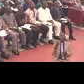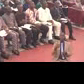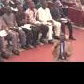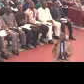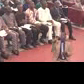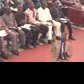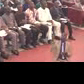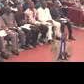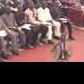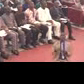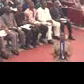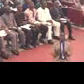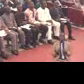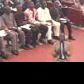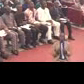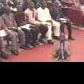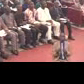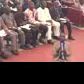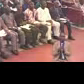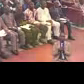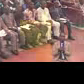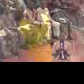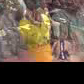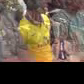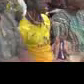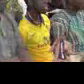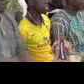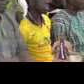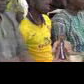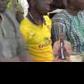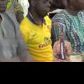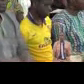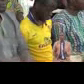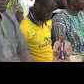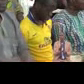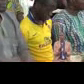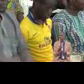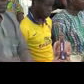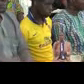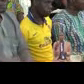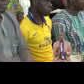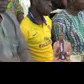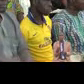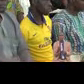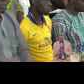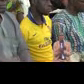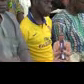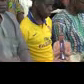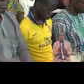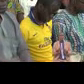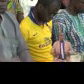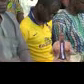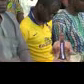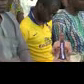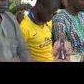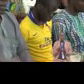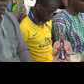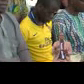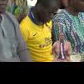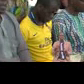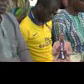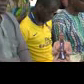That grace to remain righteous, you will give to everyone. The love to remain righteous and pure,